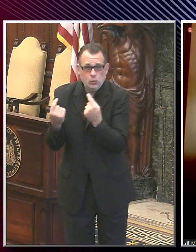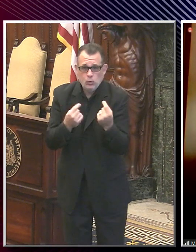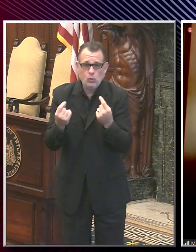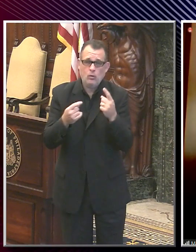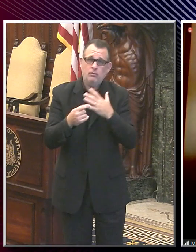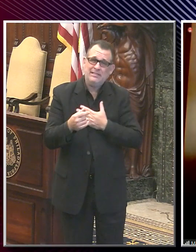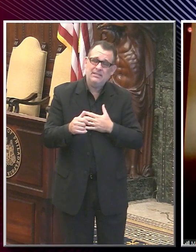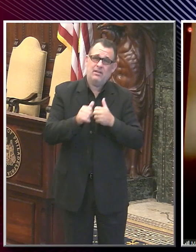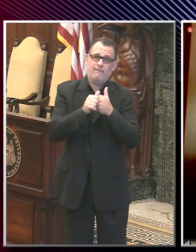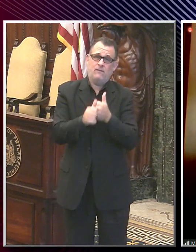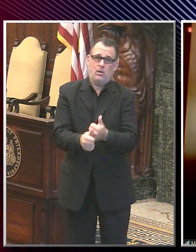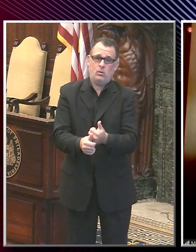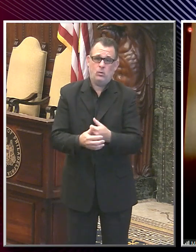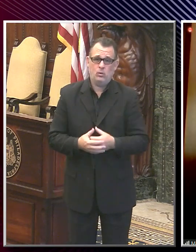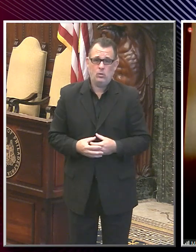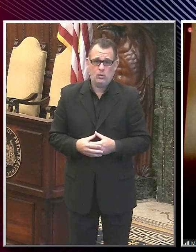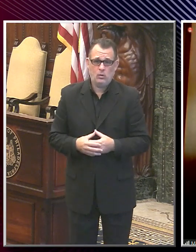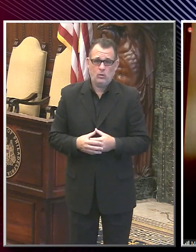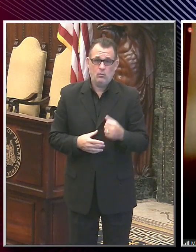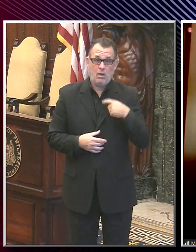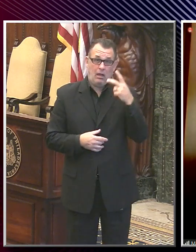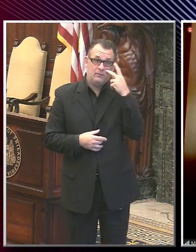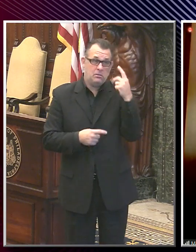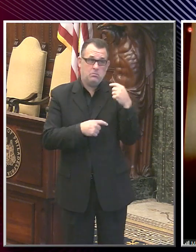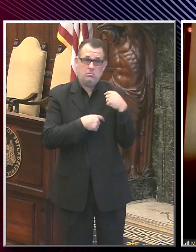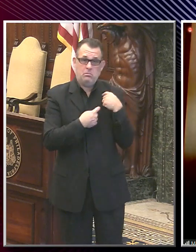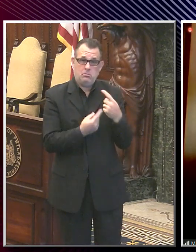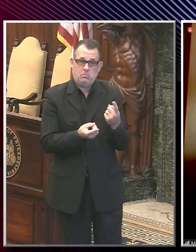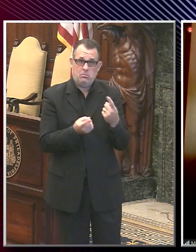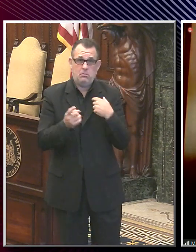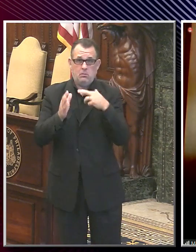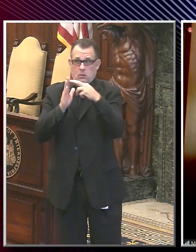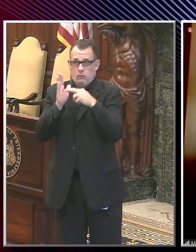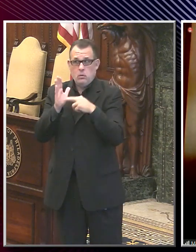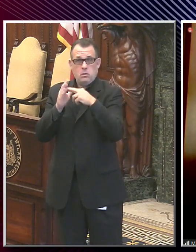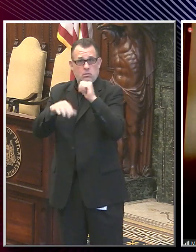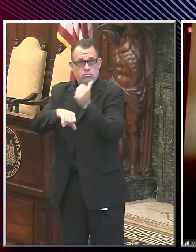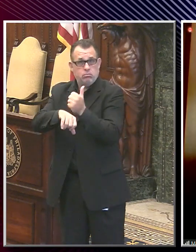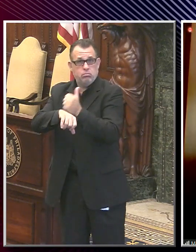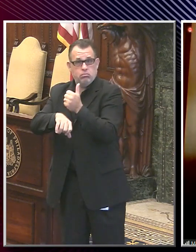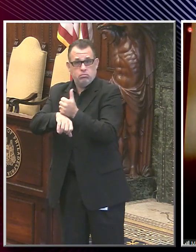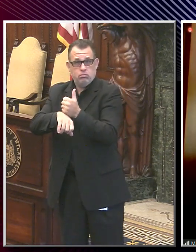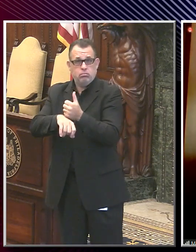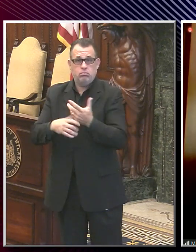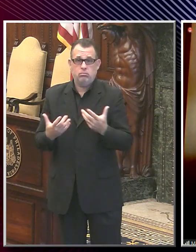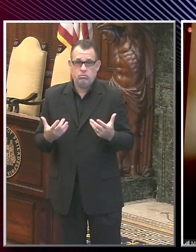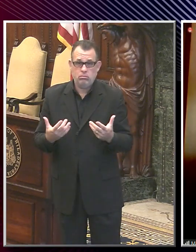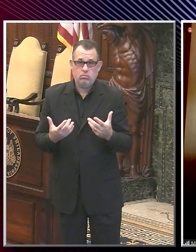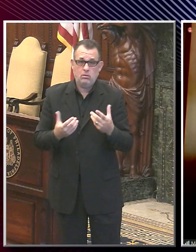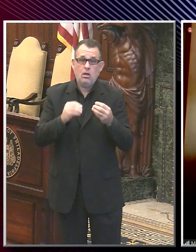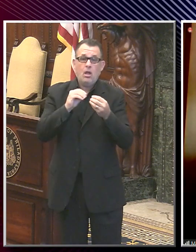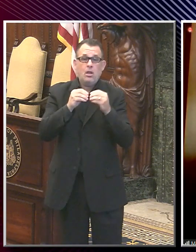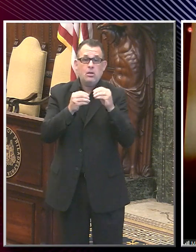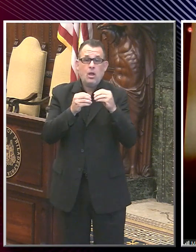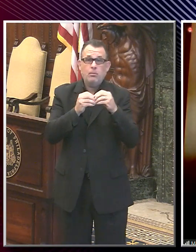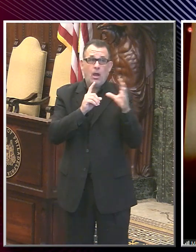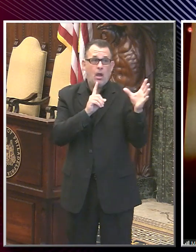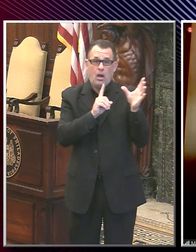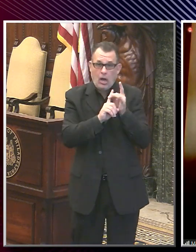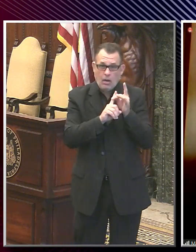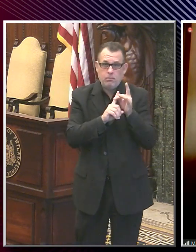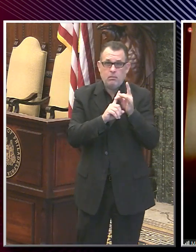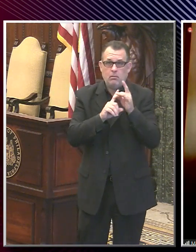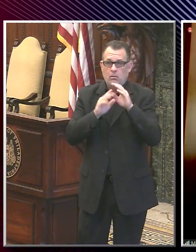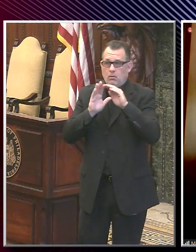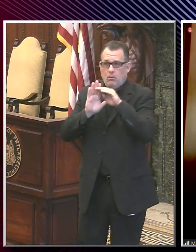And as we've seen in the past, when we do that, the infection counts go down, the death counts go down. We